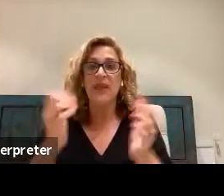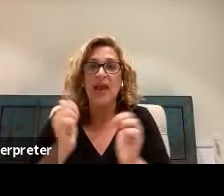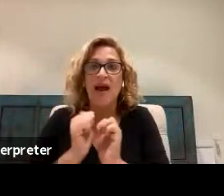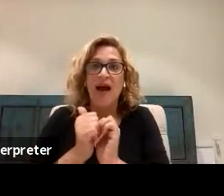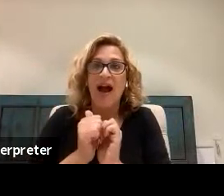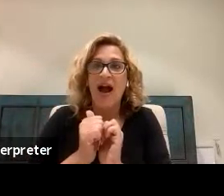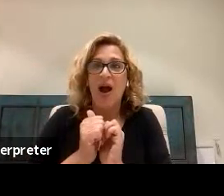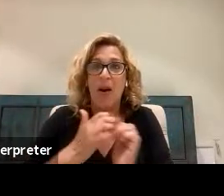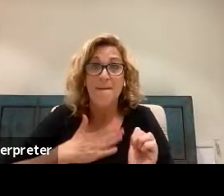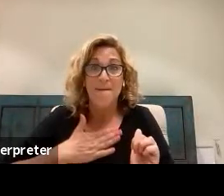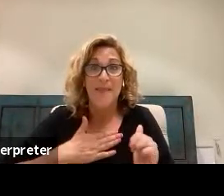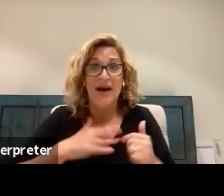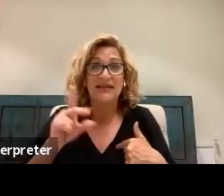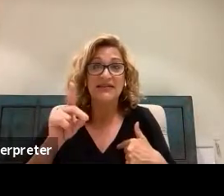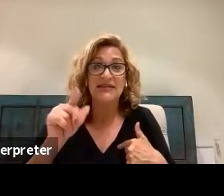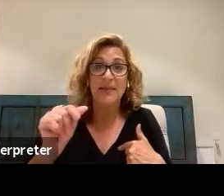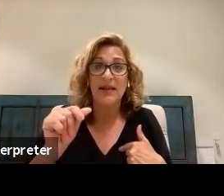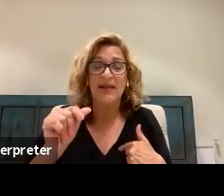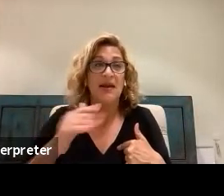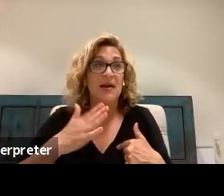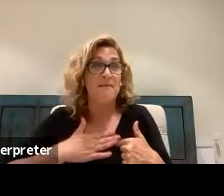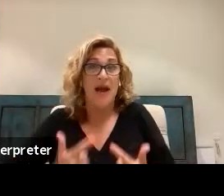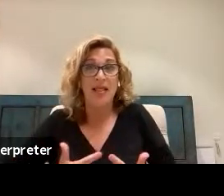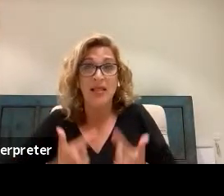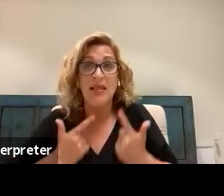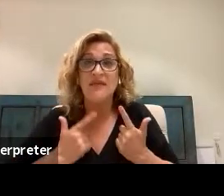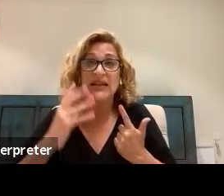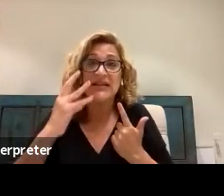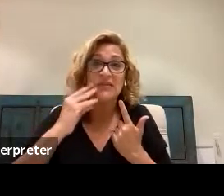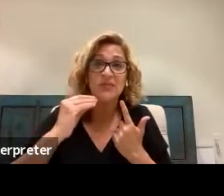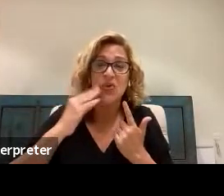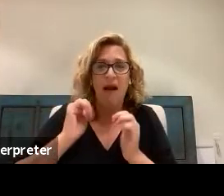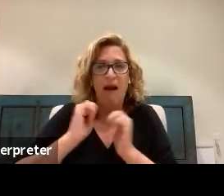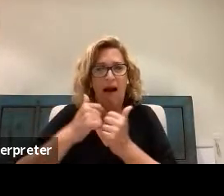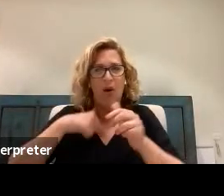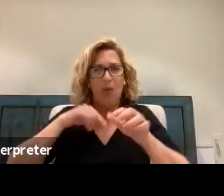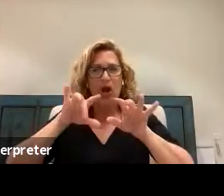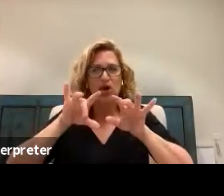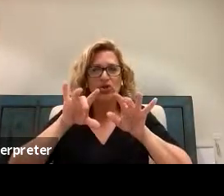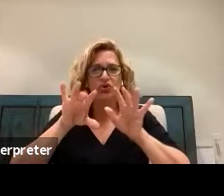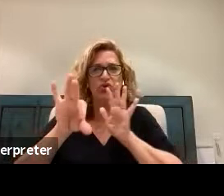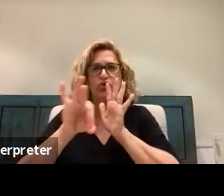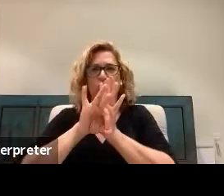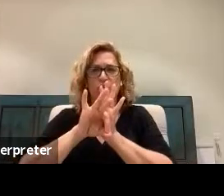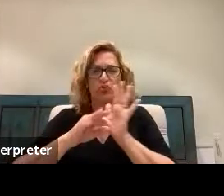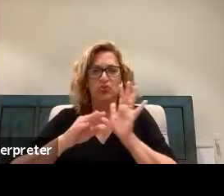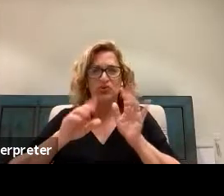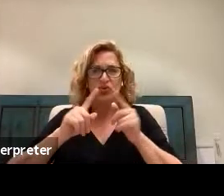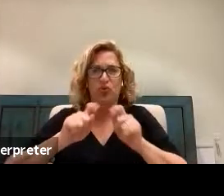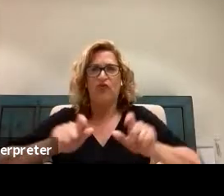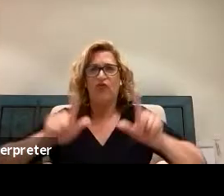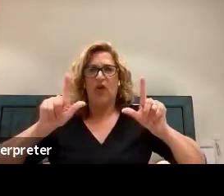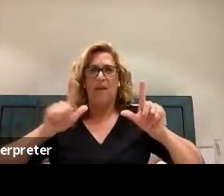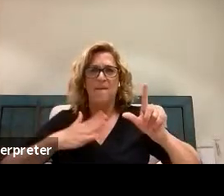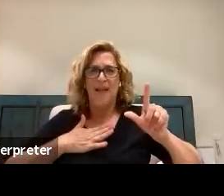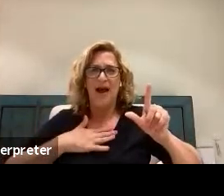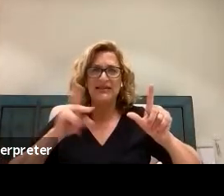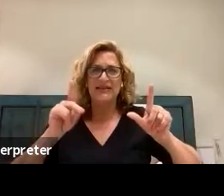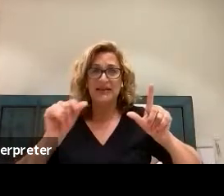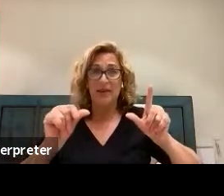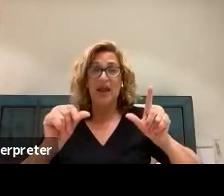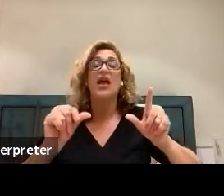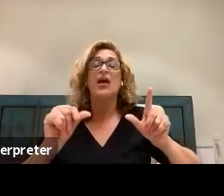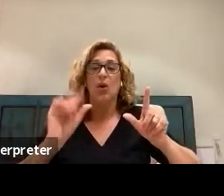my disability and how my lived experience and the way that I choose to frame my disability is going to affect the